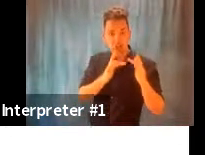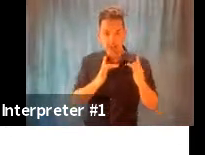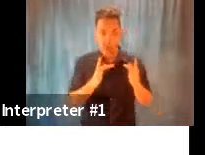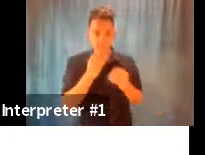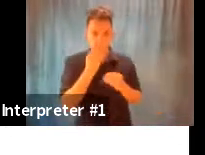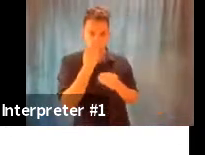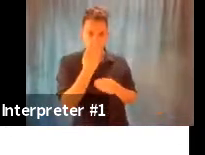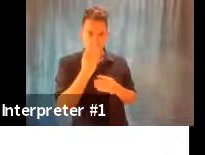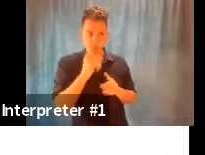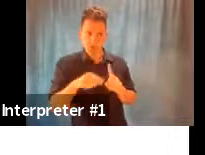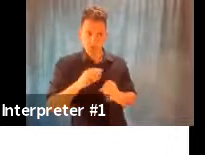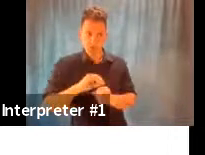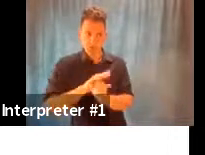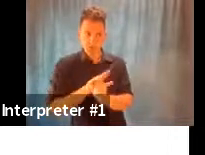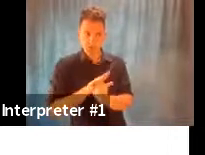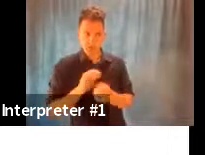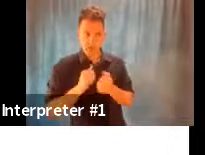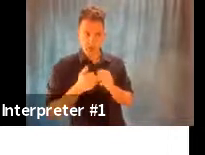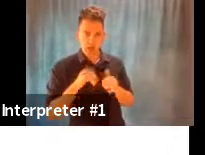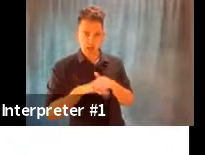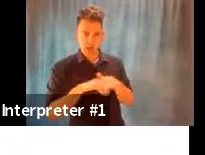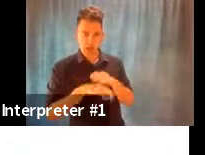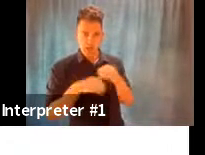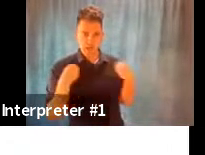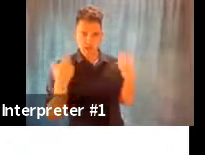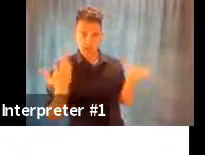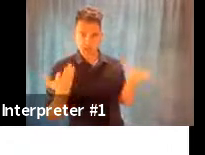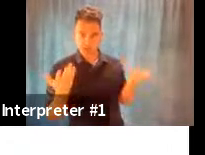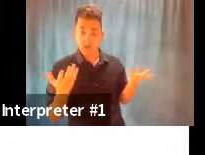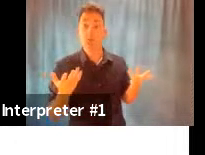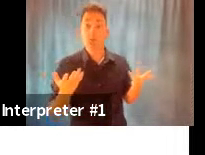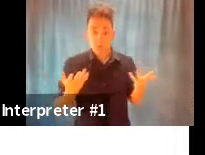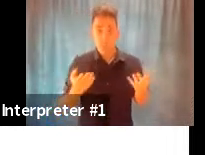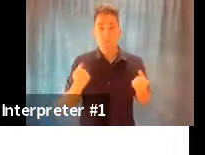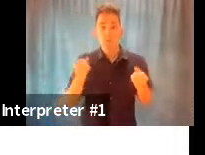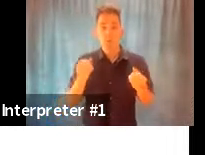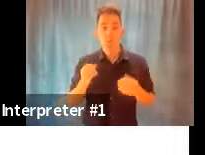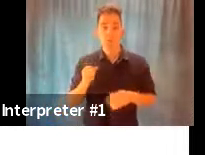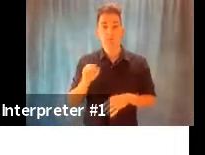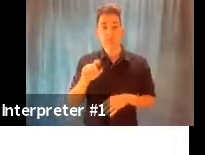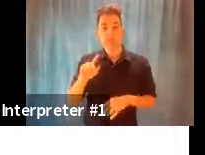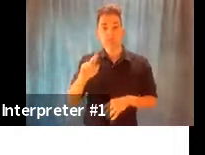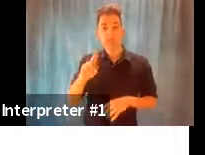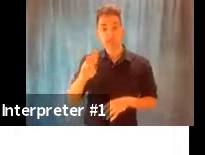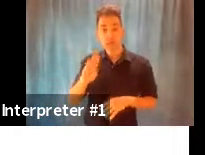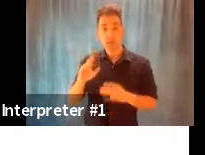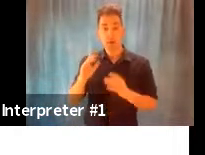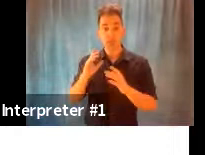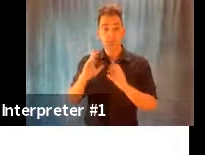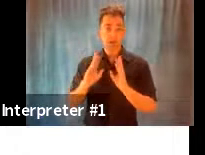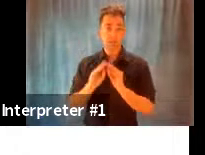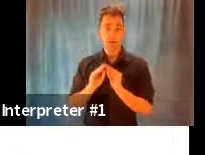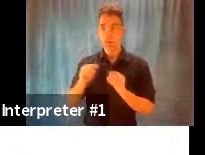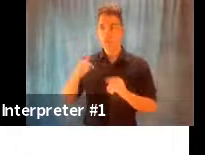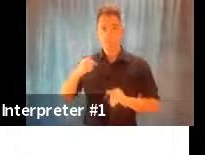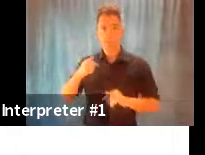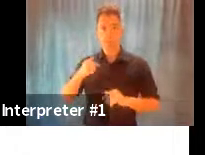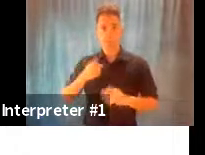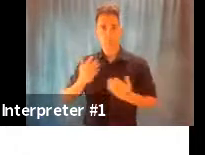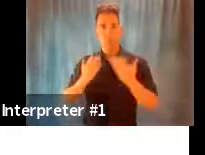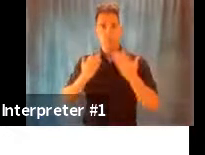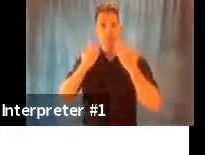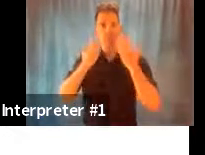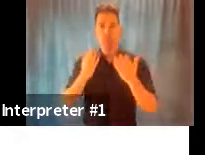And so the Stimulus Advisory Board Direct Relief Subcommittee recommends dedicating